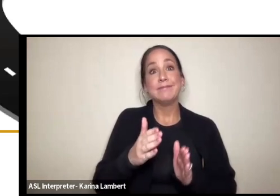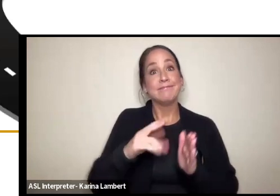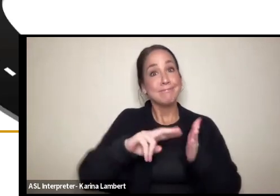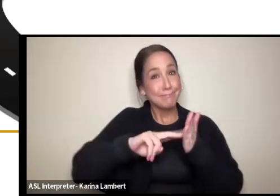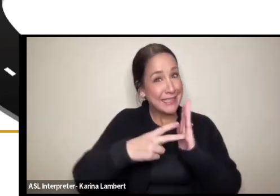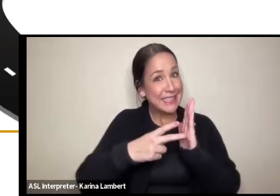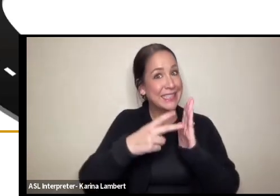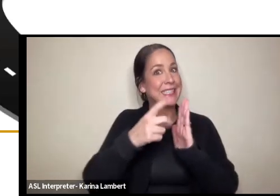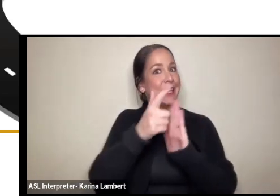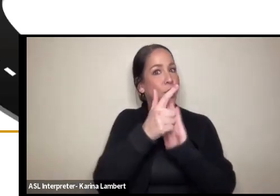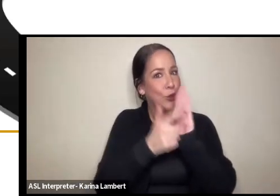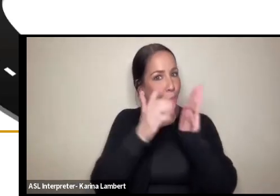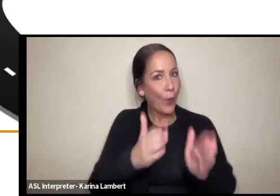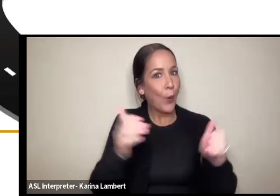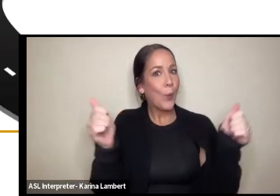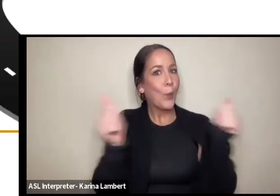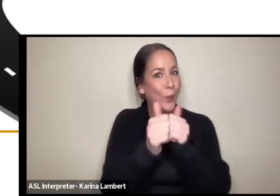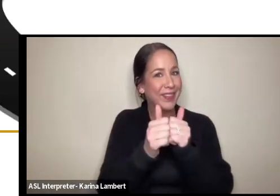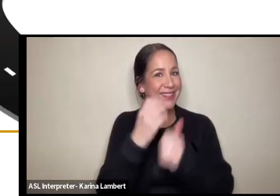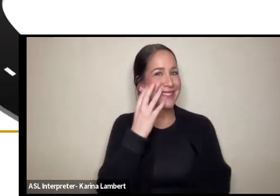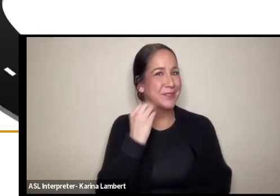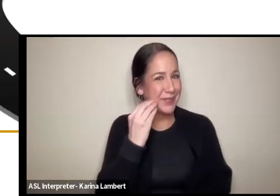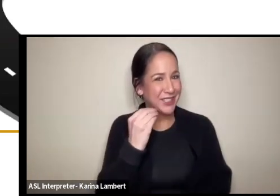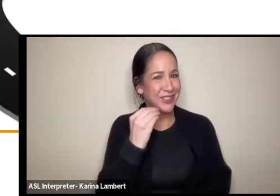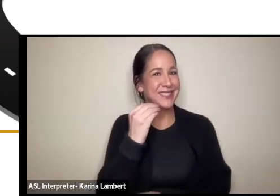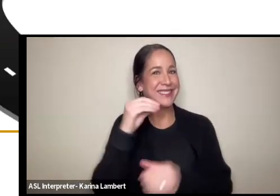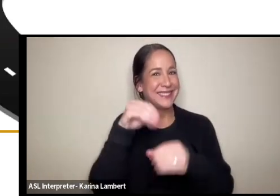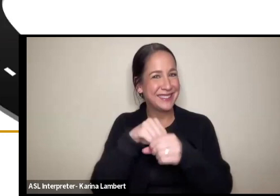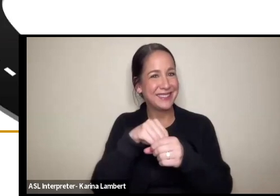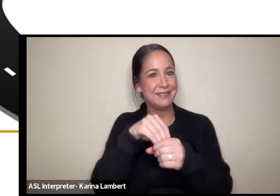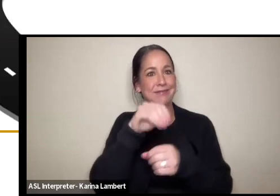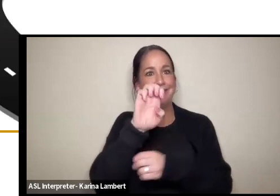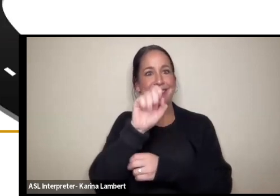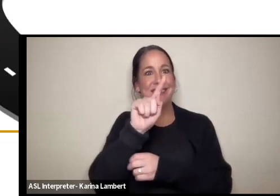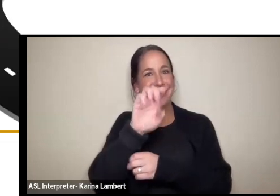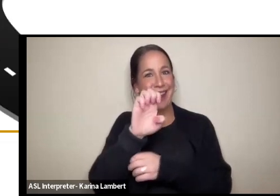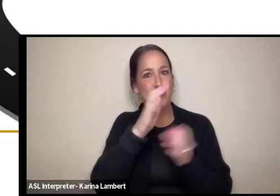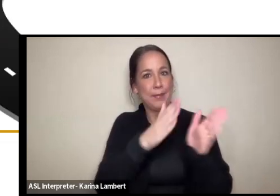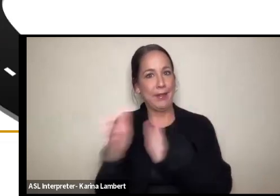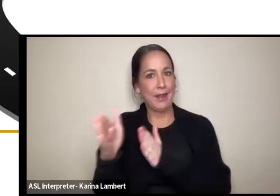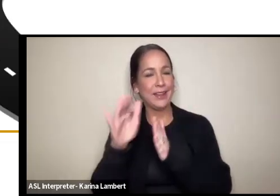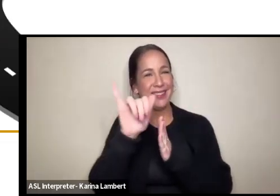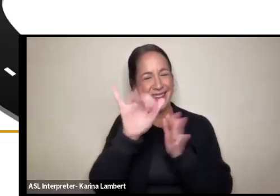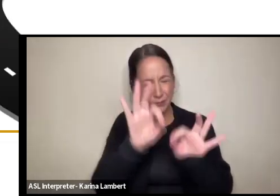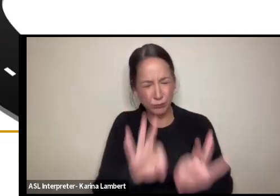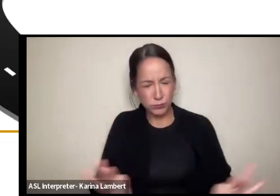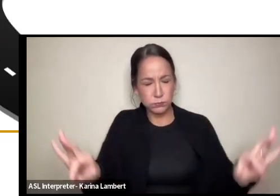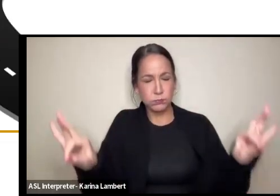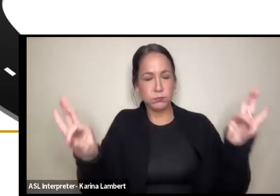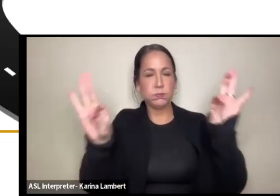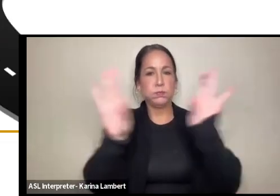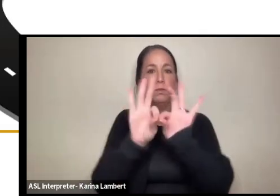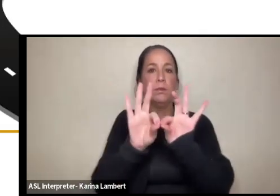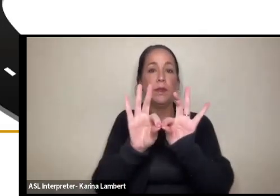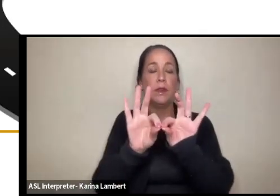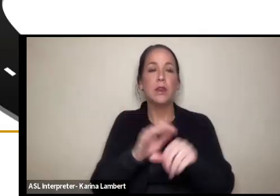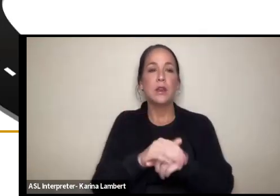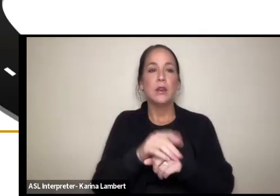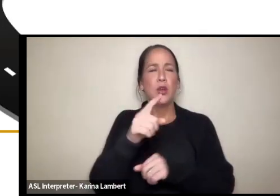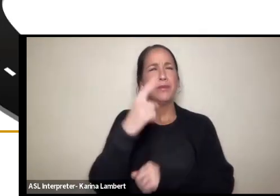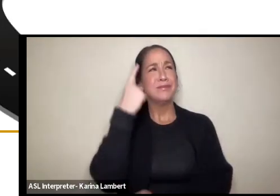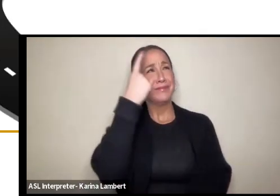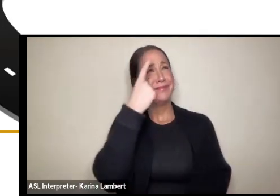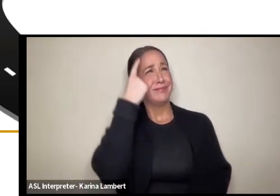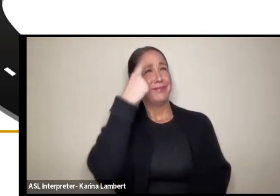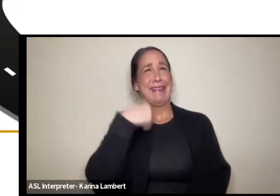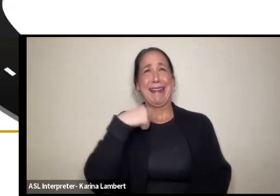has experience with estate planning is critical. And for those of you that are wondering, I can't